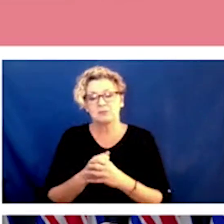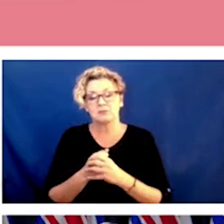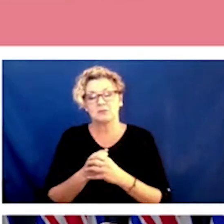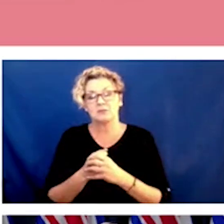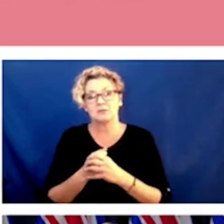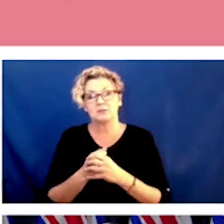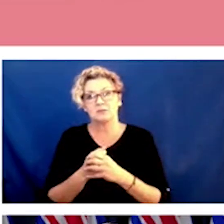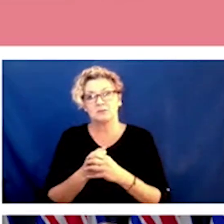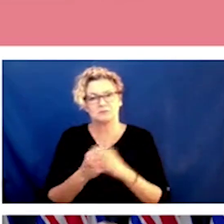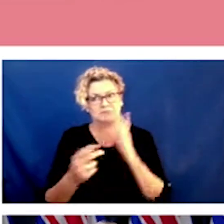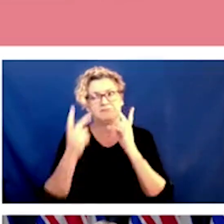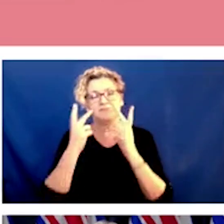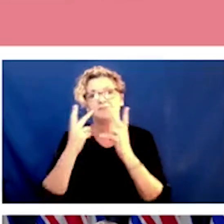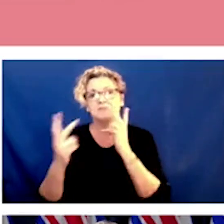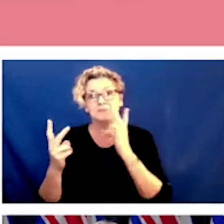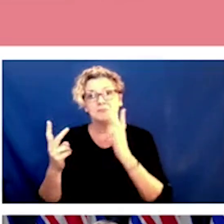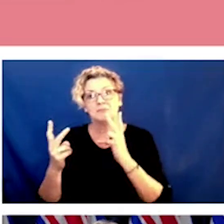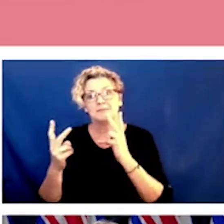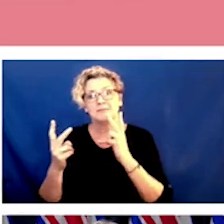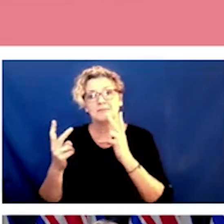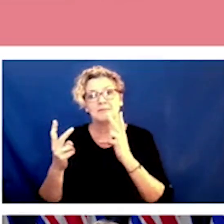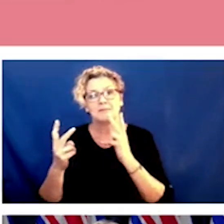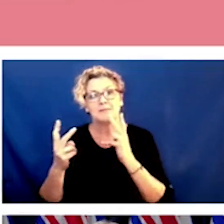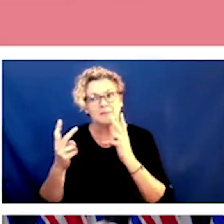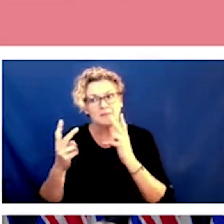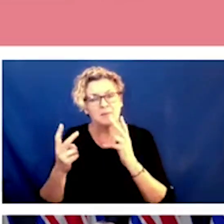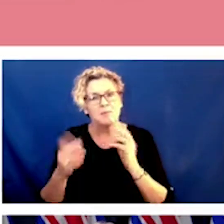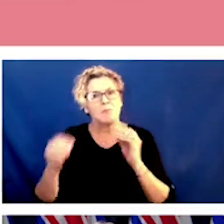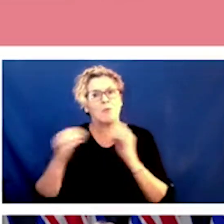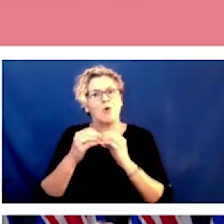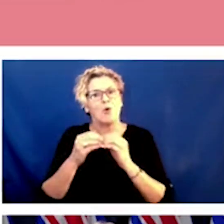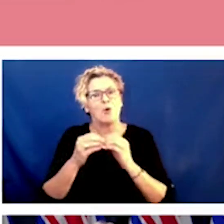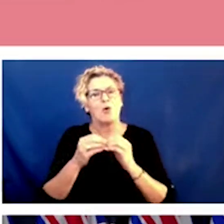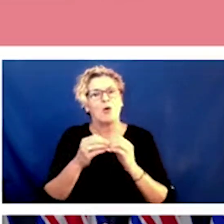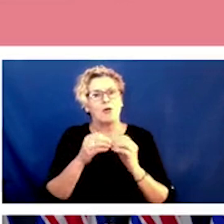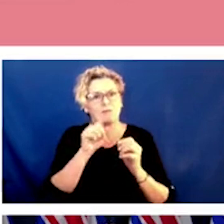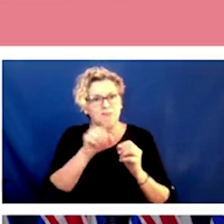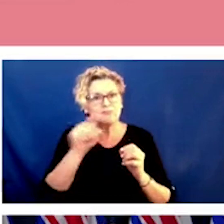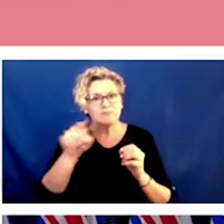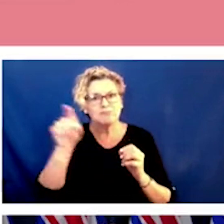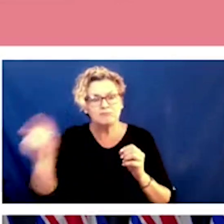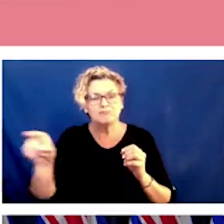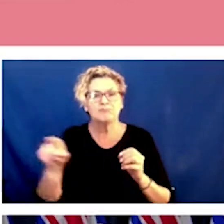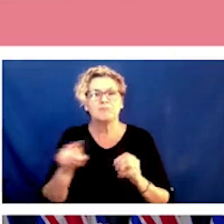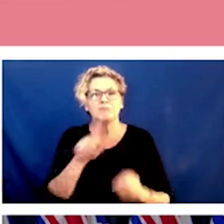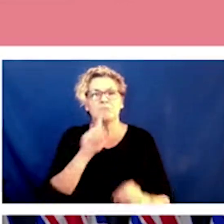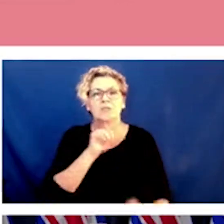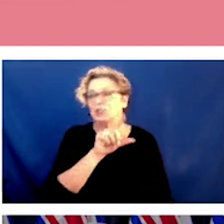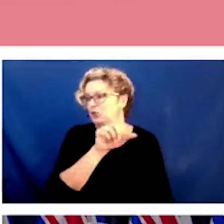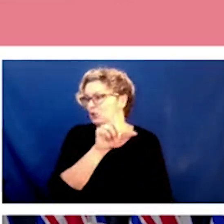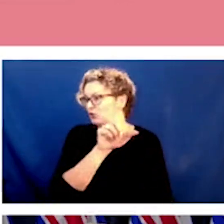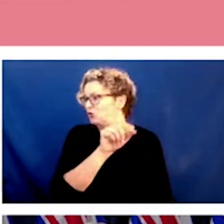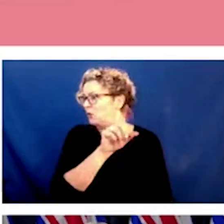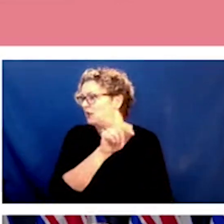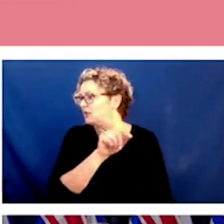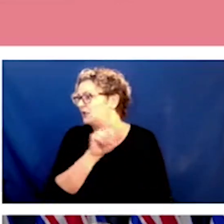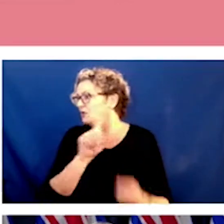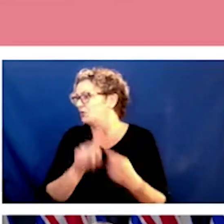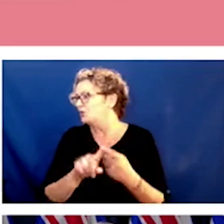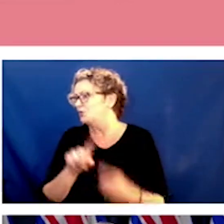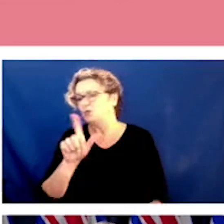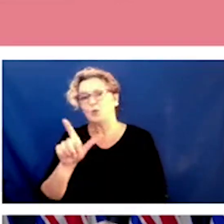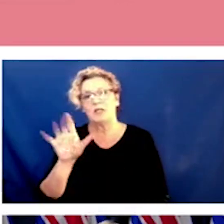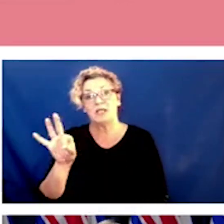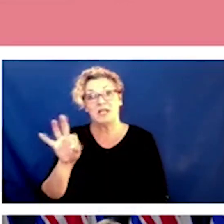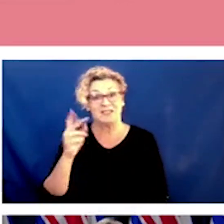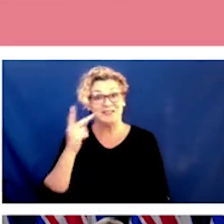I wanted to talk a little bit again about the age groups of people who have been affected in British Columbia,